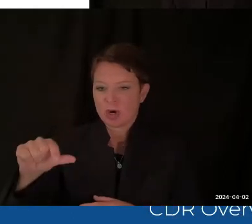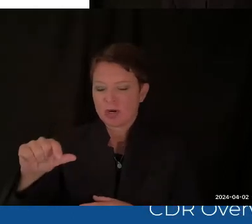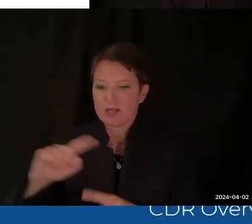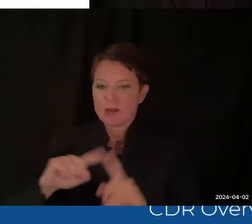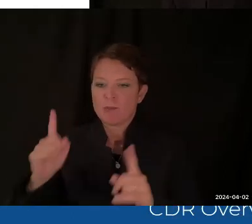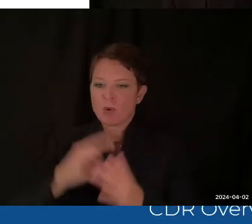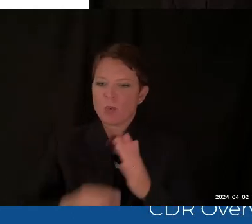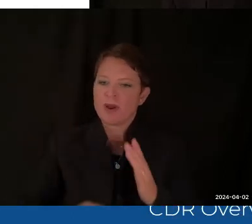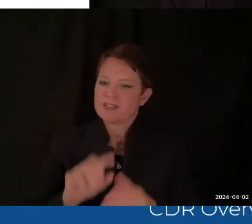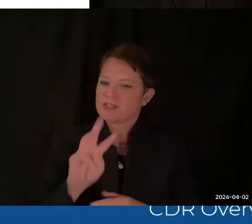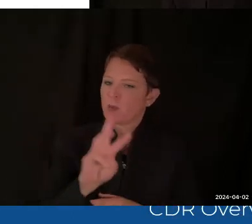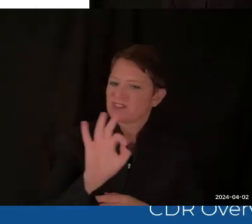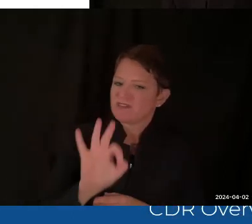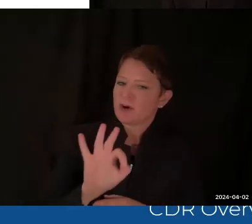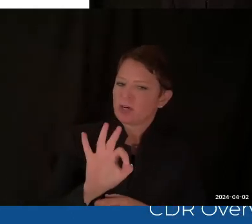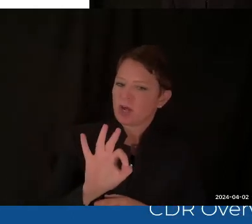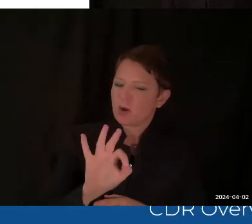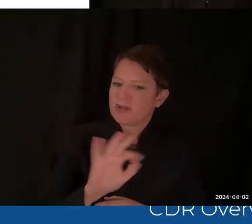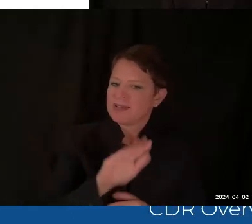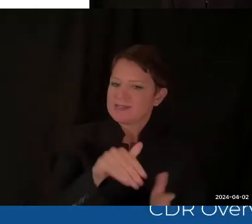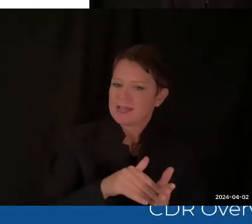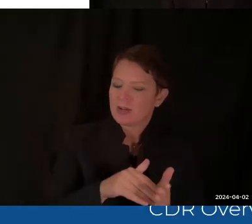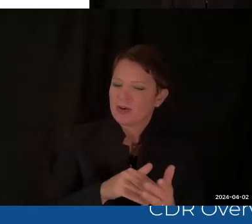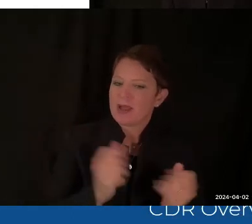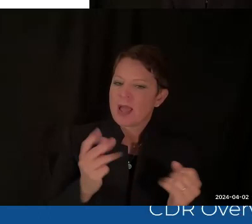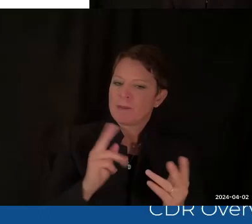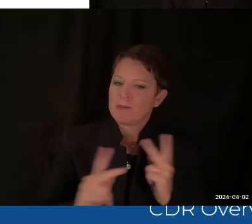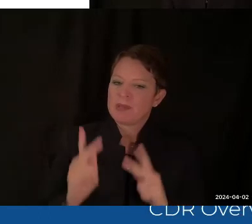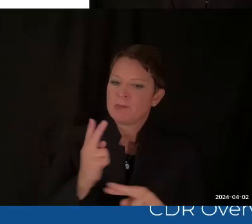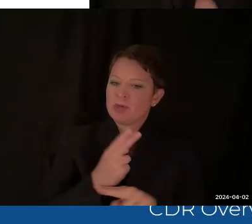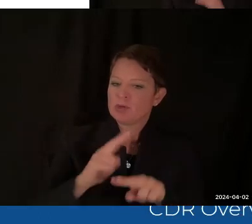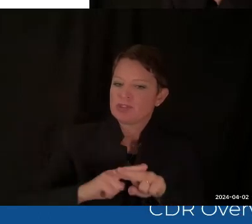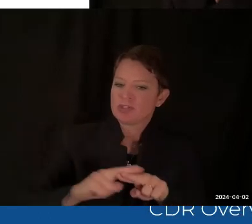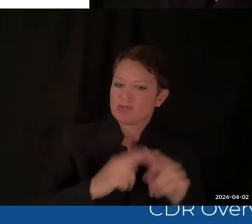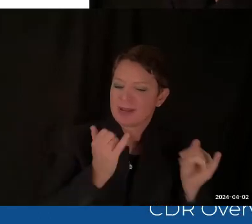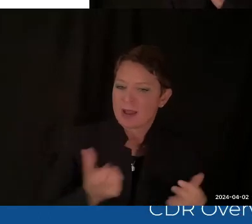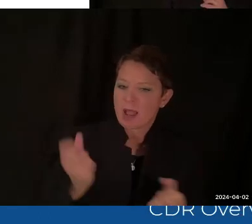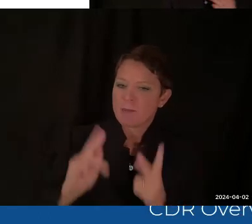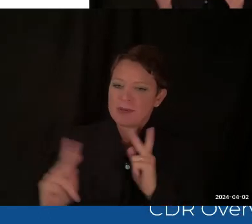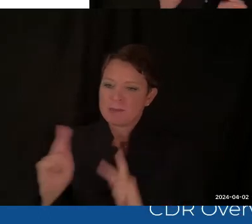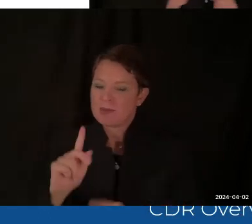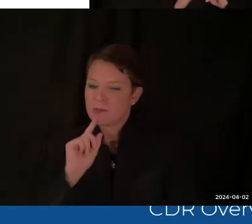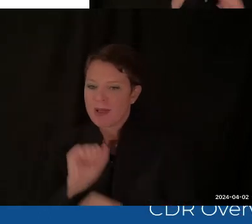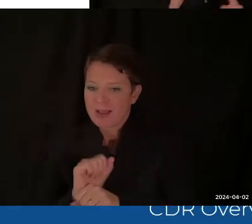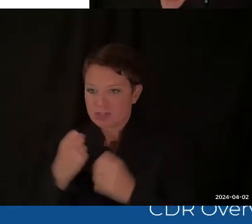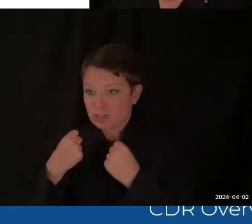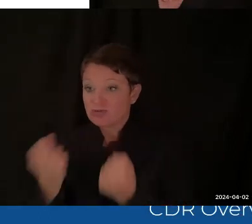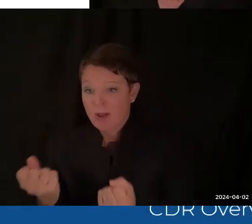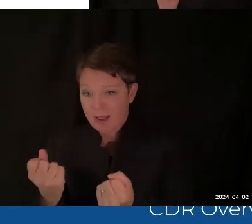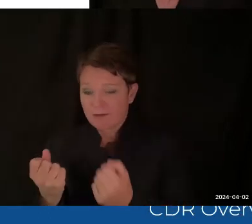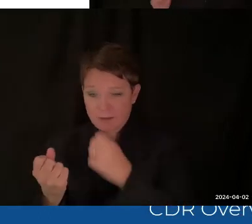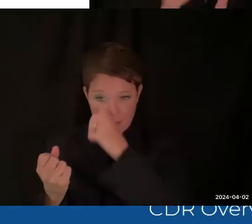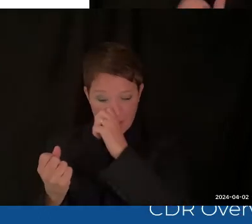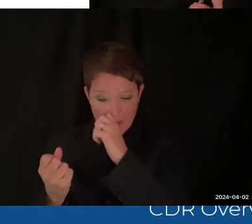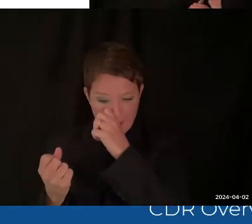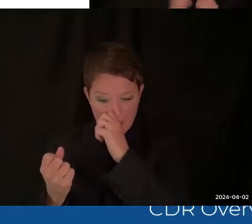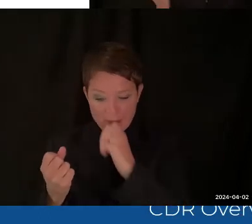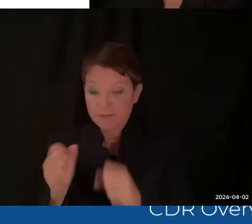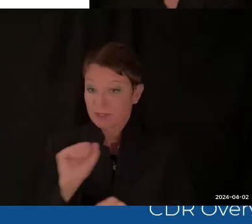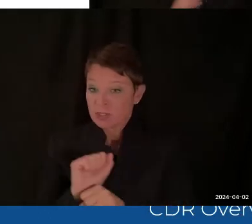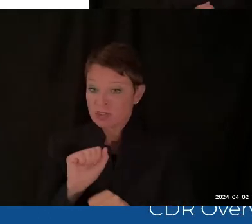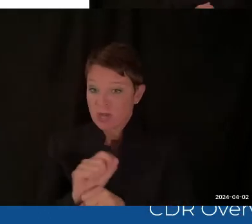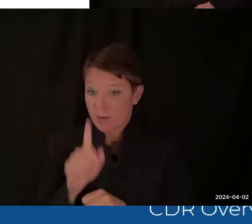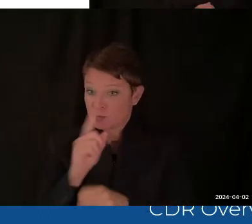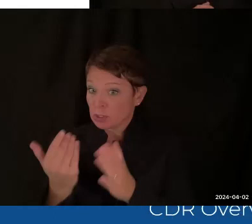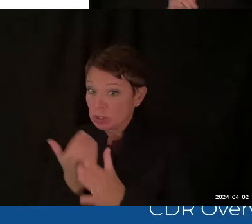data for the Wells Fargo Center? How many people take the train there currently? How many people, drive? Are the jobs